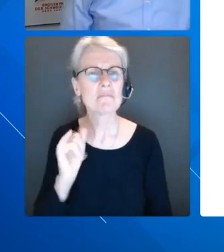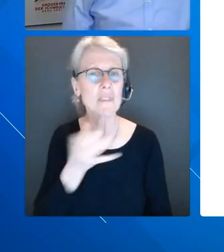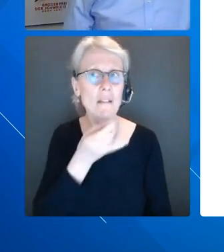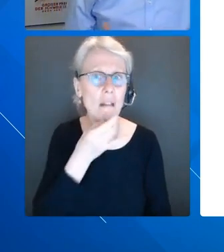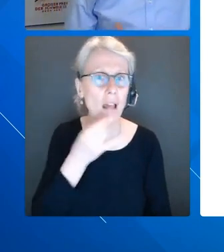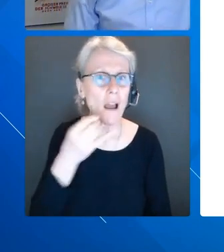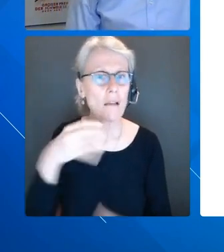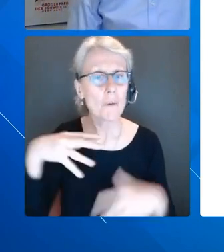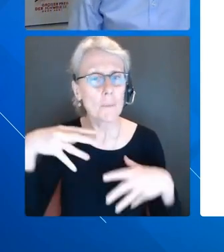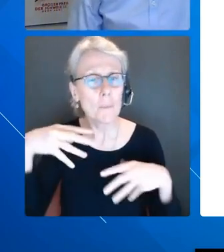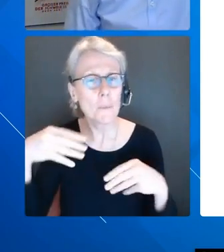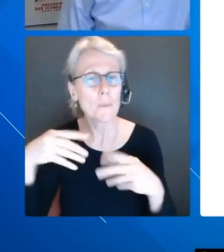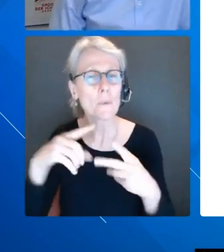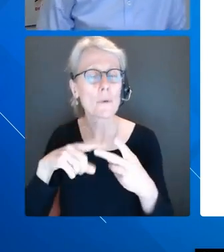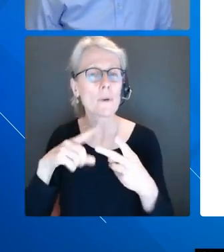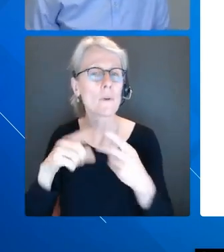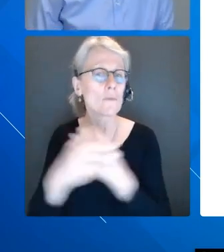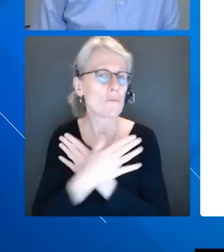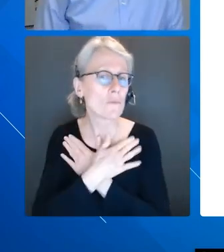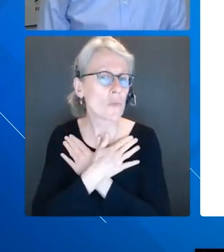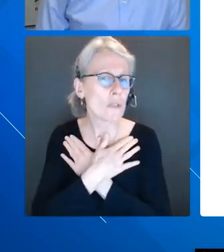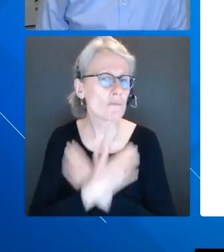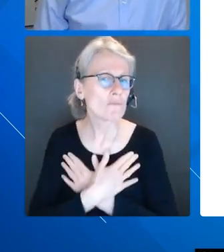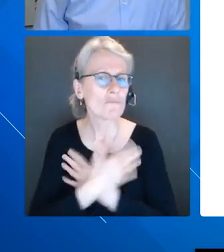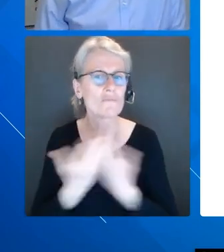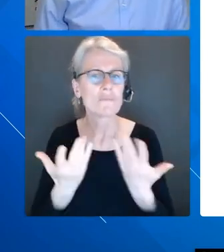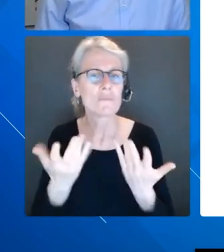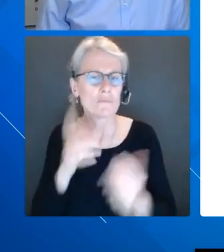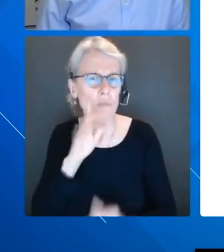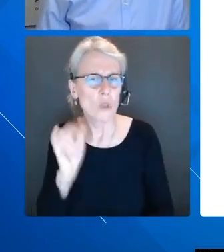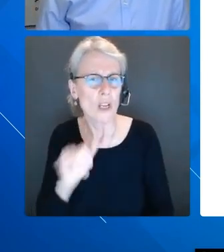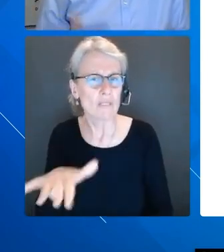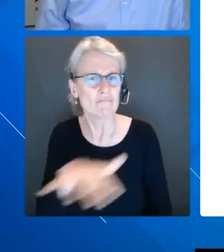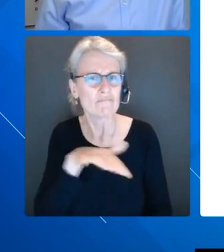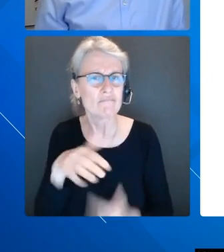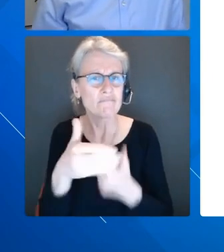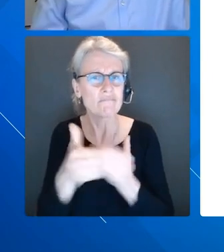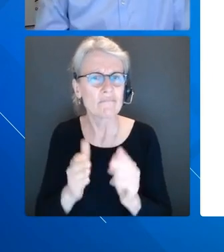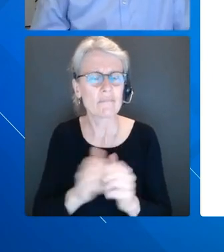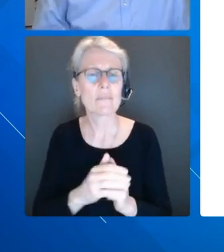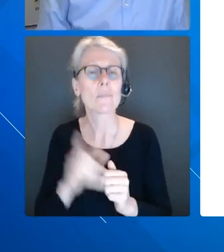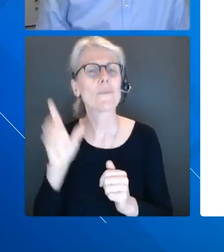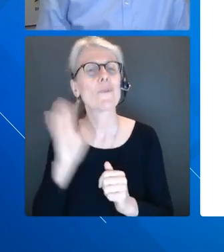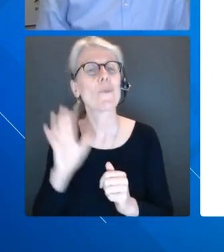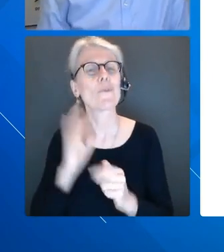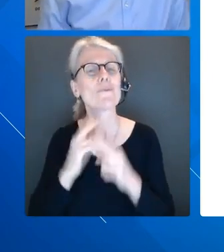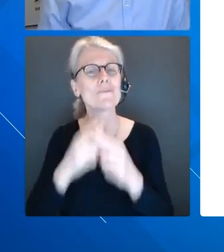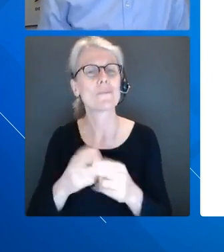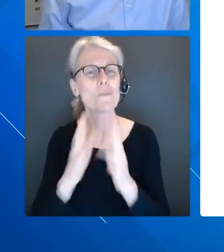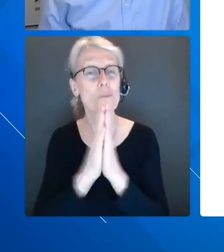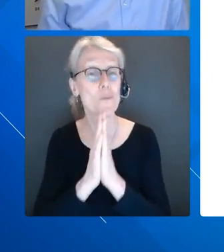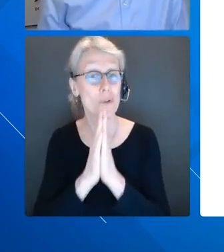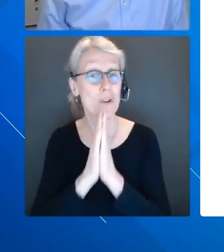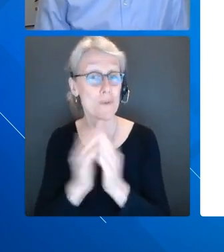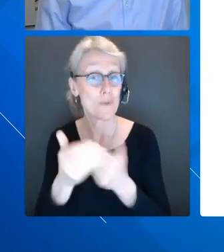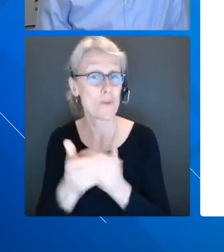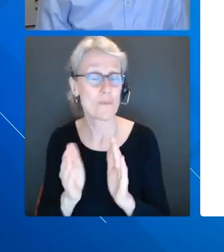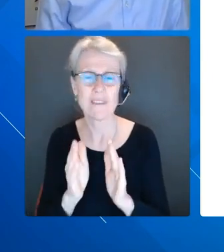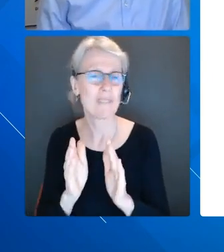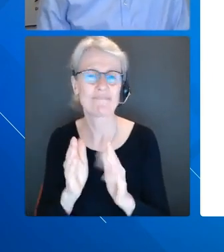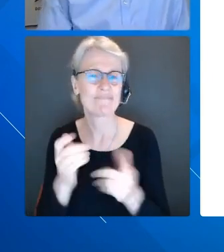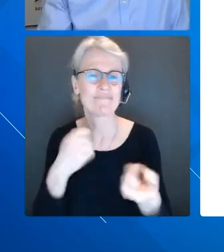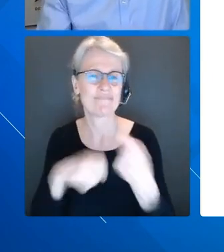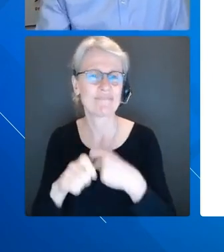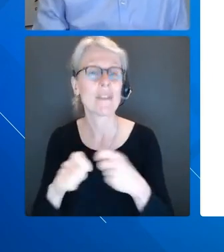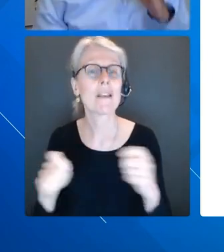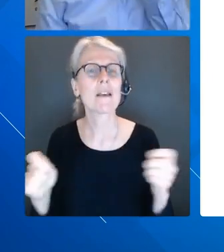They used to call them prayer rooms. So to become a little more inclusive, we started now just calling them kind of break rooms or rest